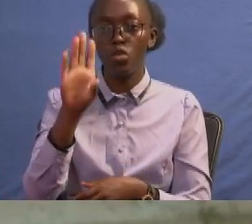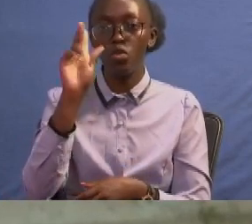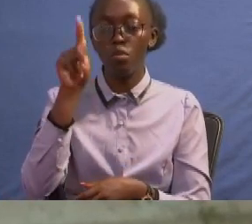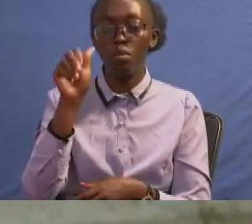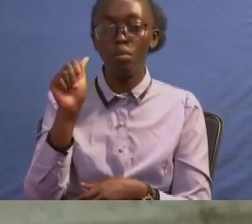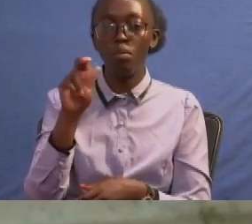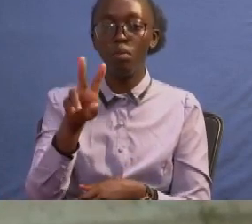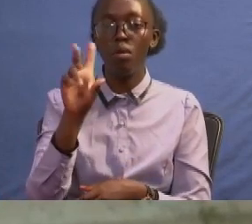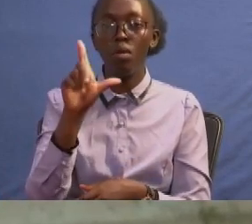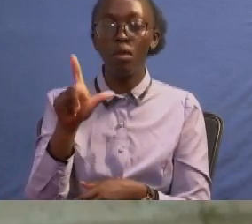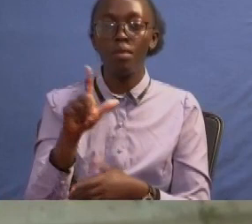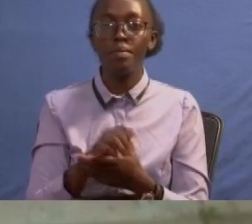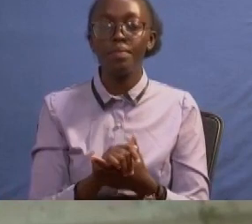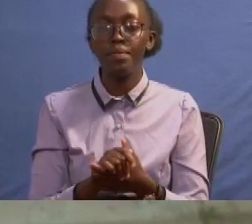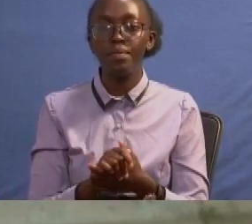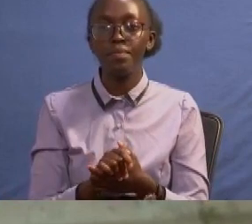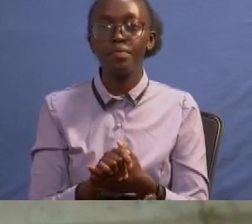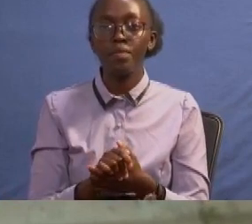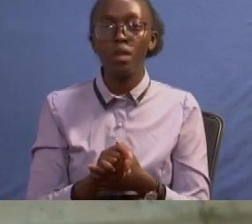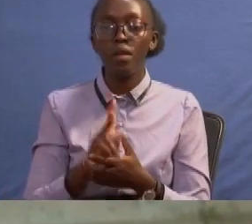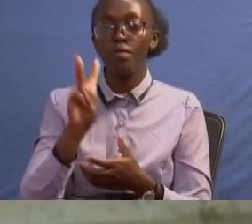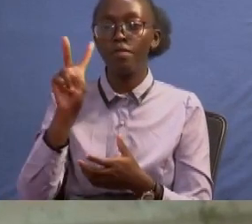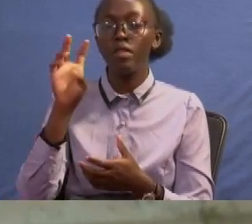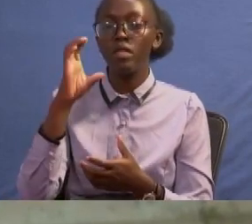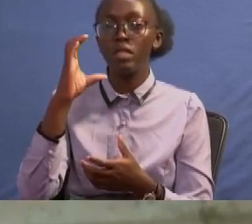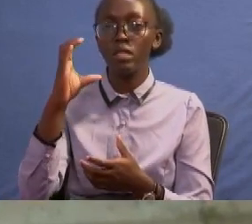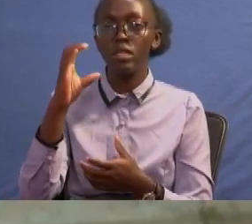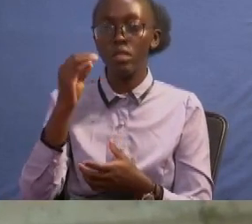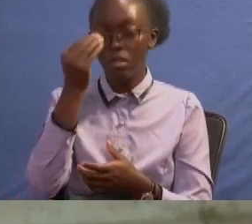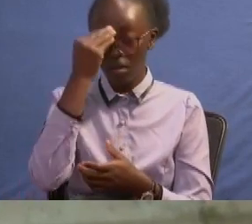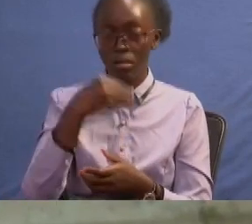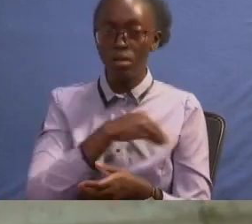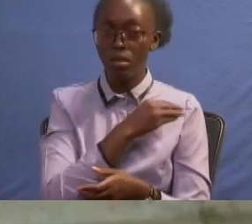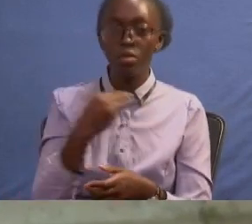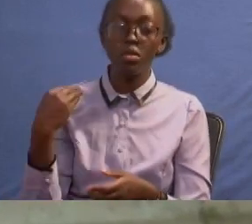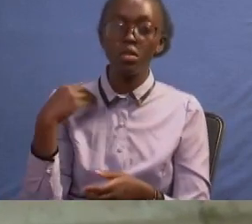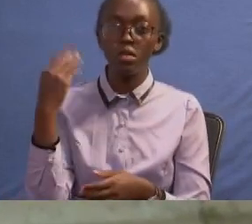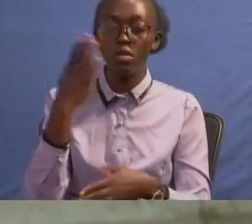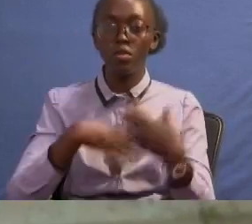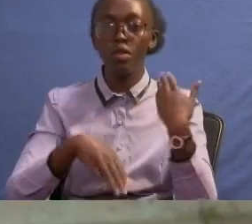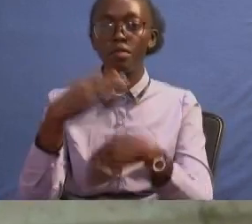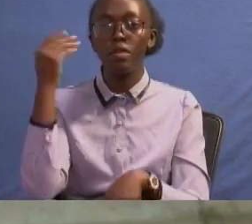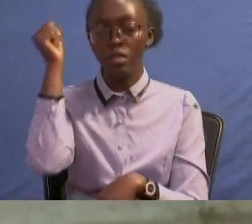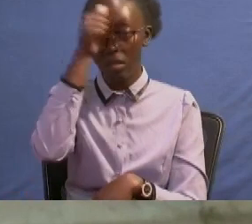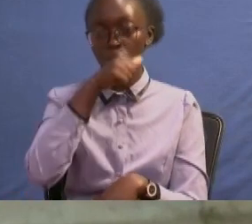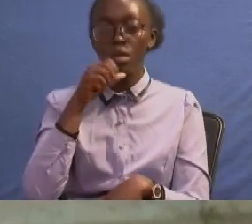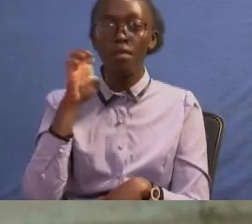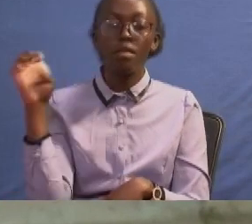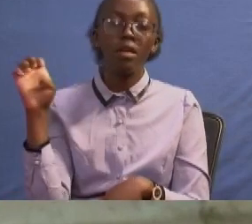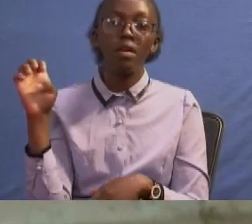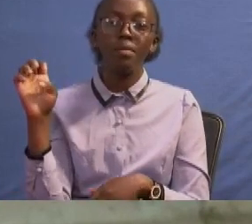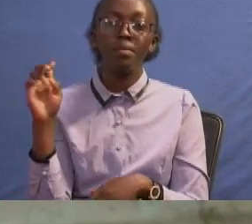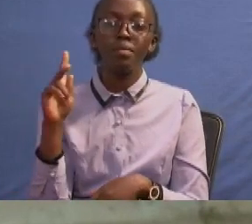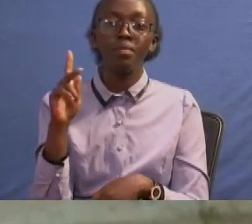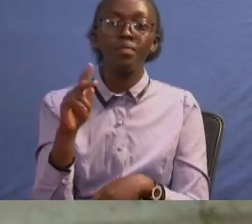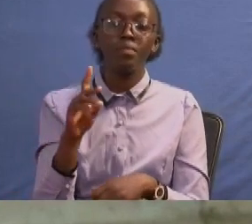Paul Wainaina, the Vice Chancellor, Catholic University of East Africa, very